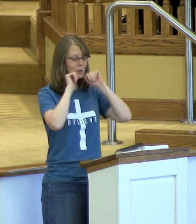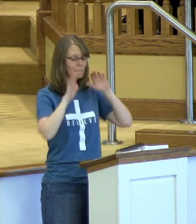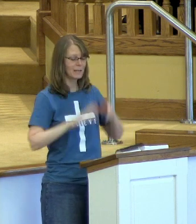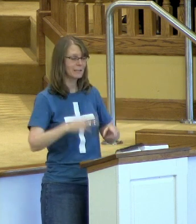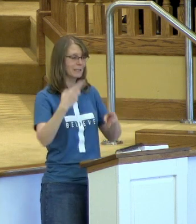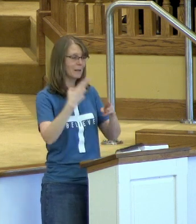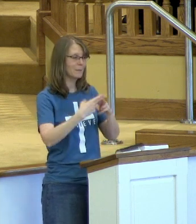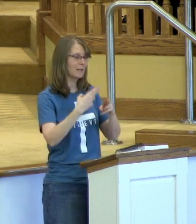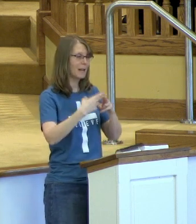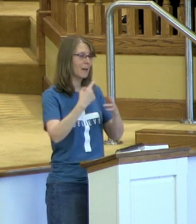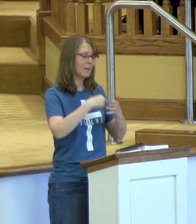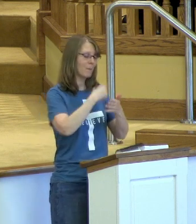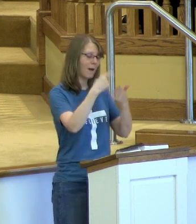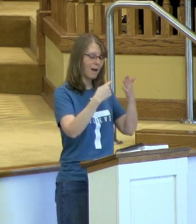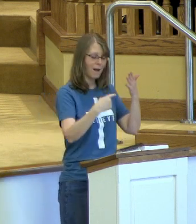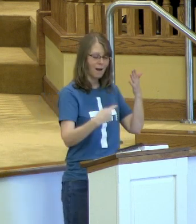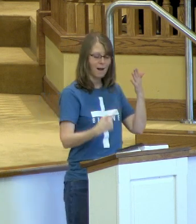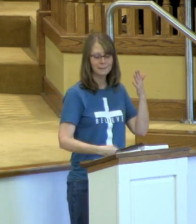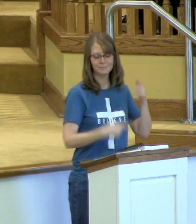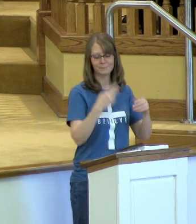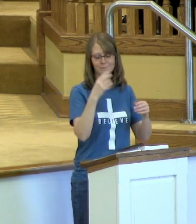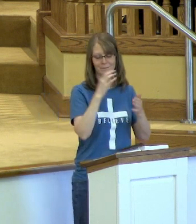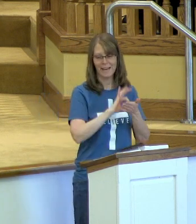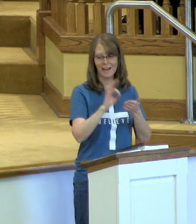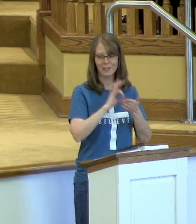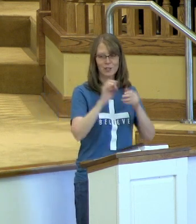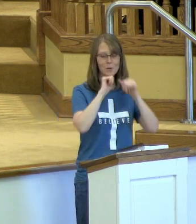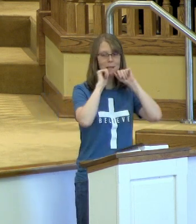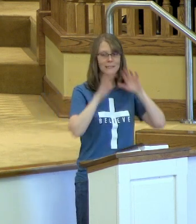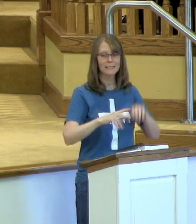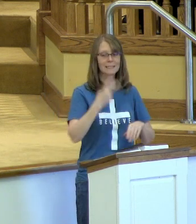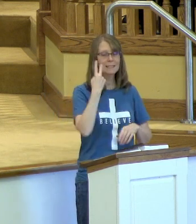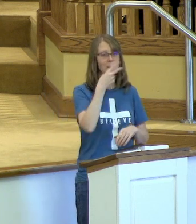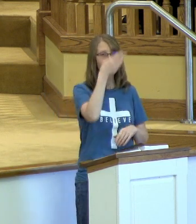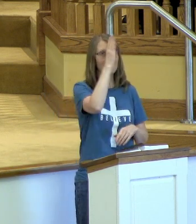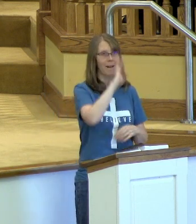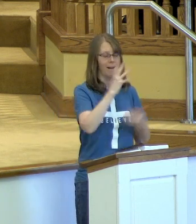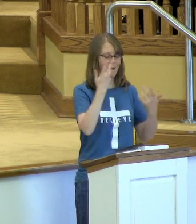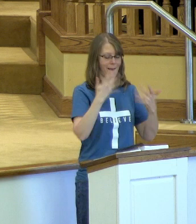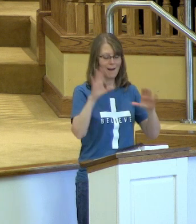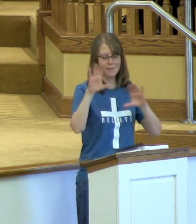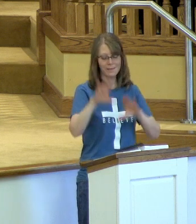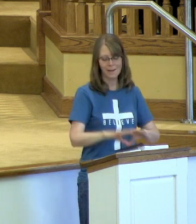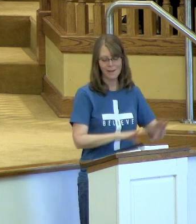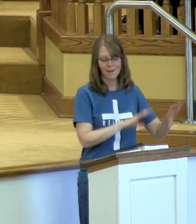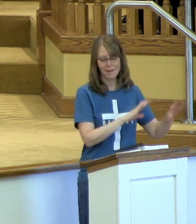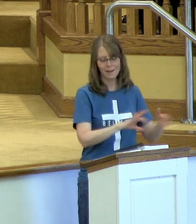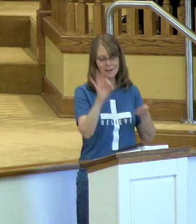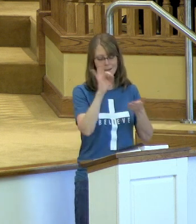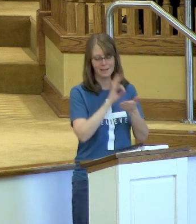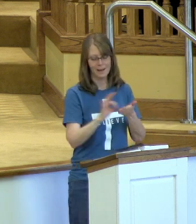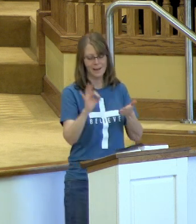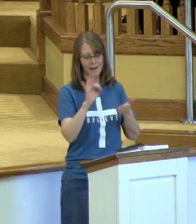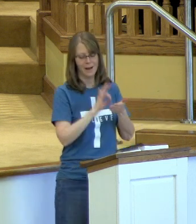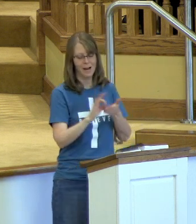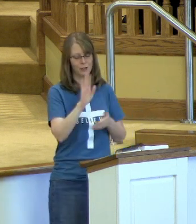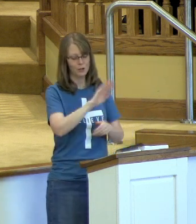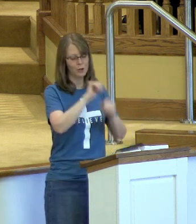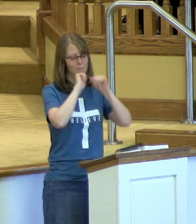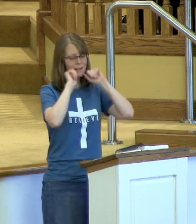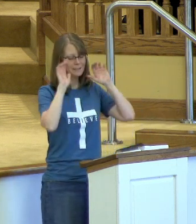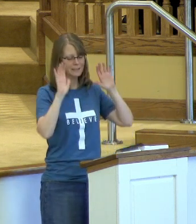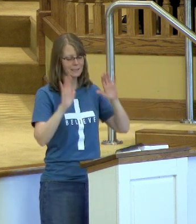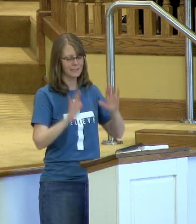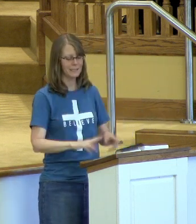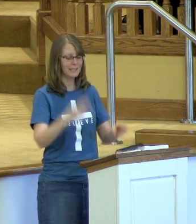blessings, name them one by one. Count your blessings, see what God has done. Count